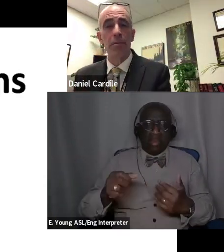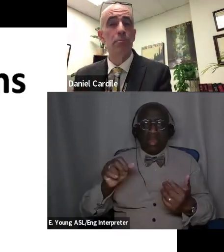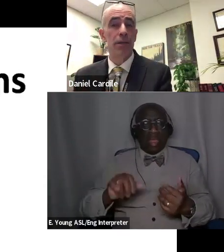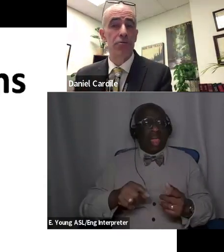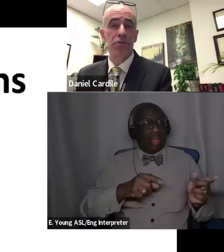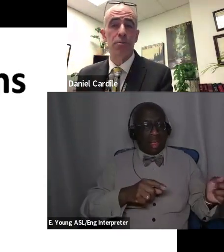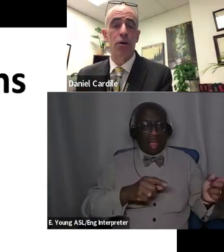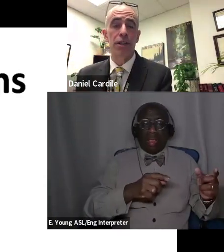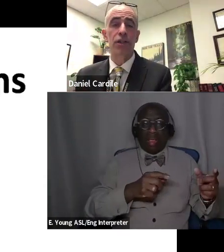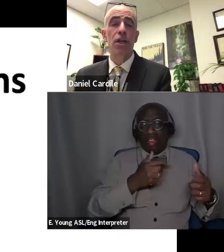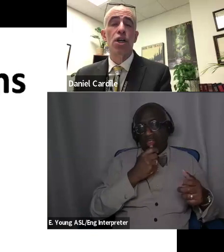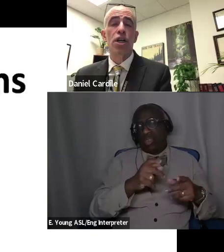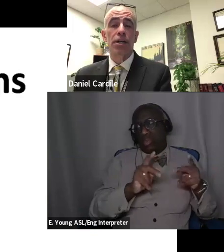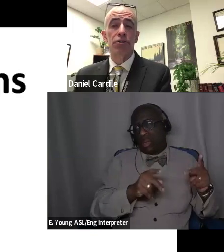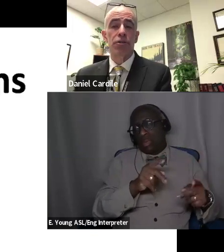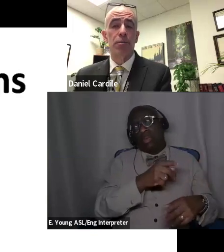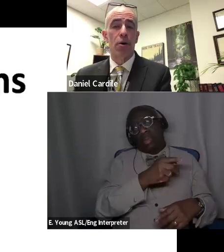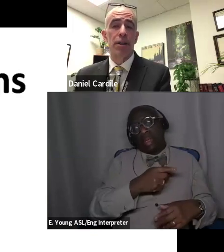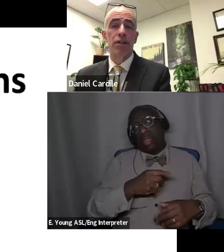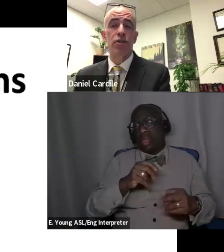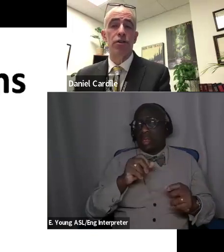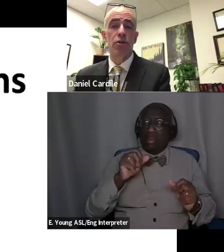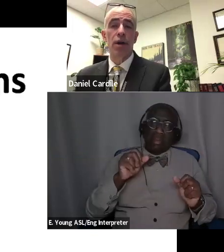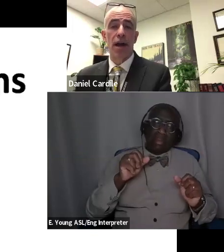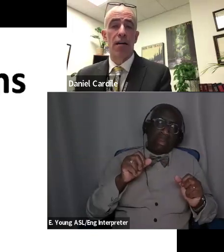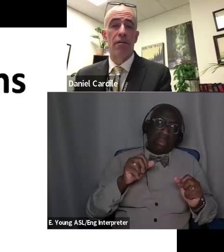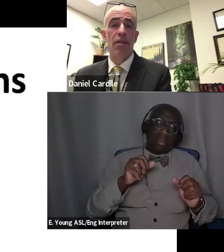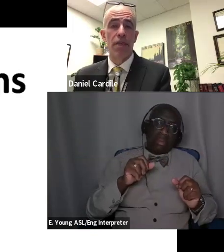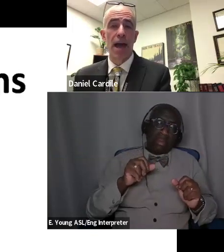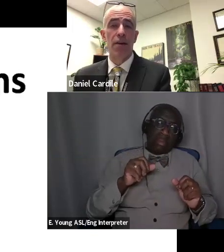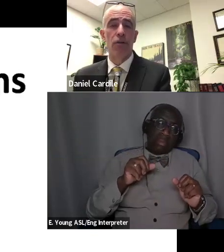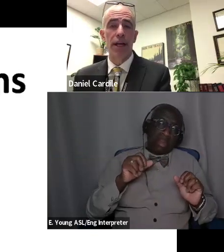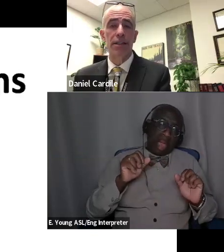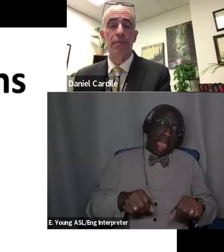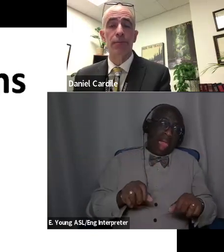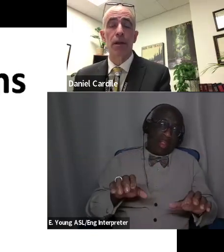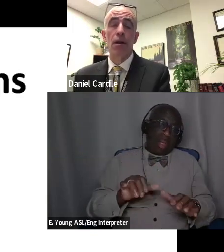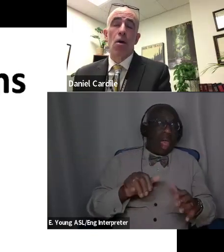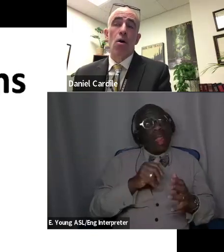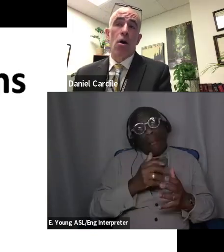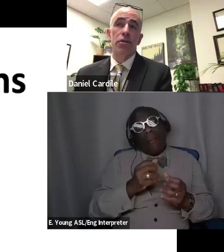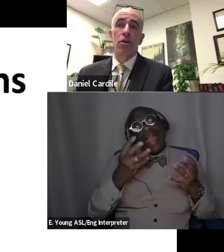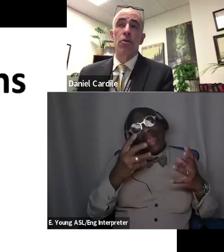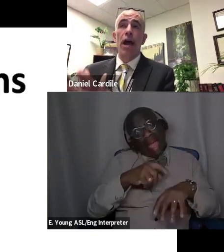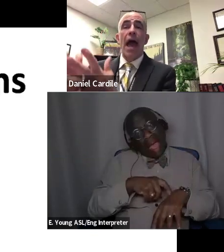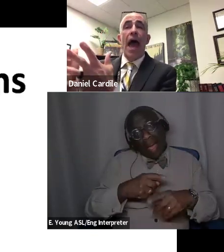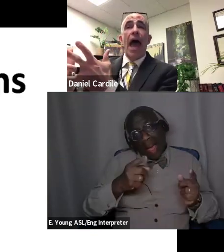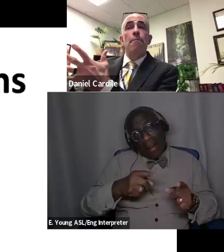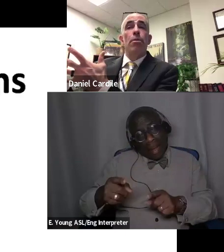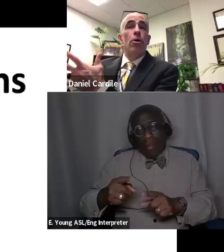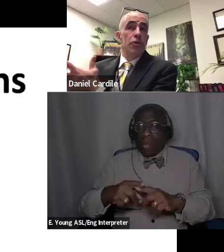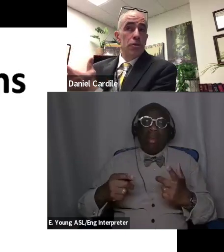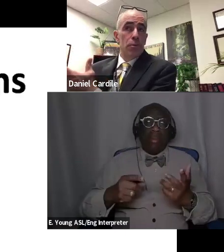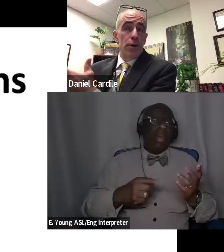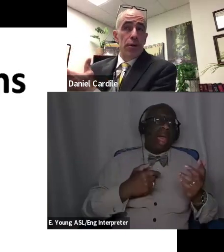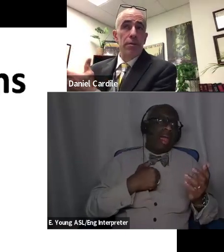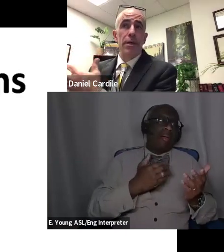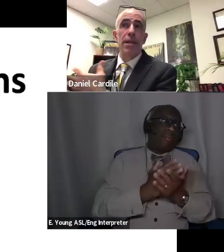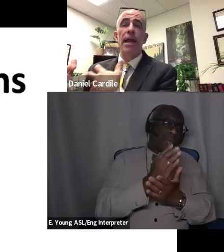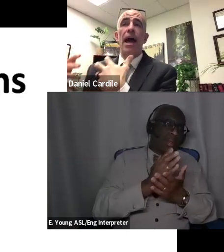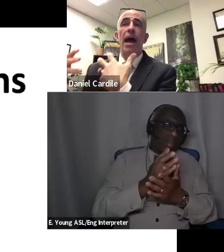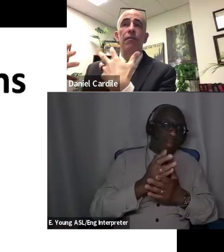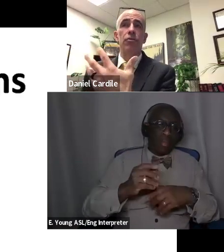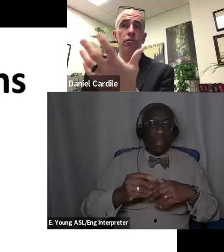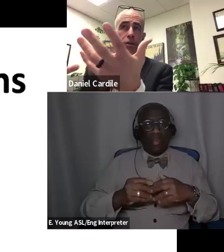very common, but interested parties do have that right. Also,